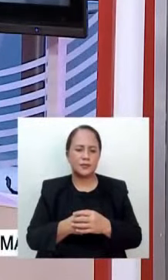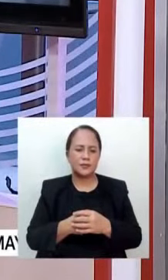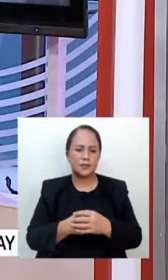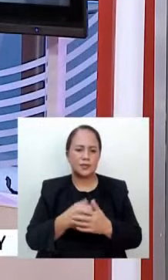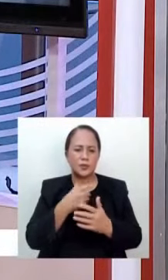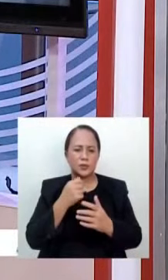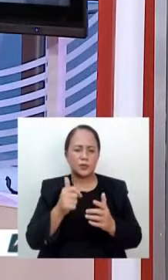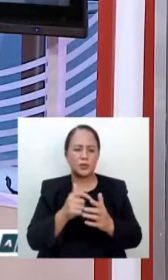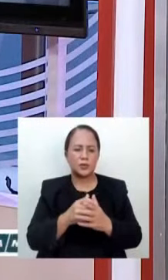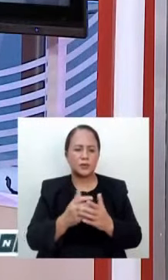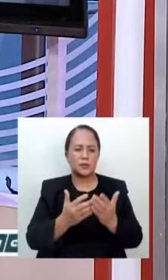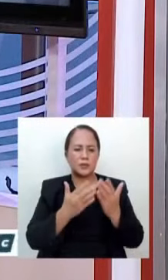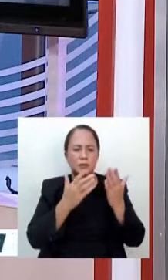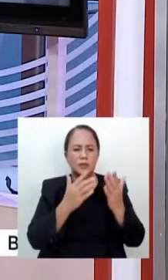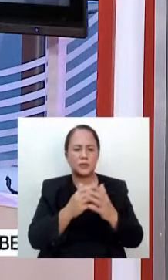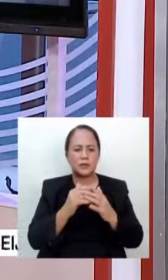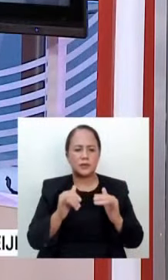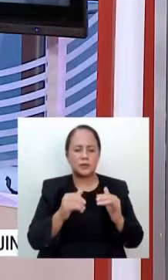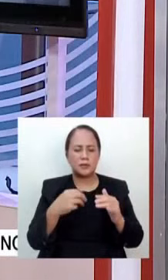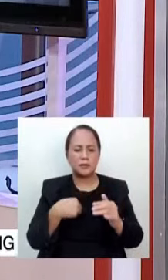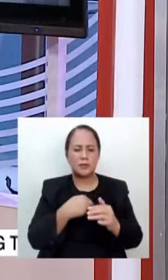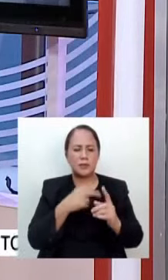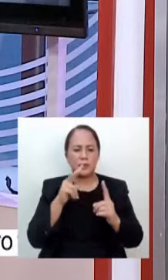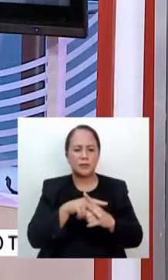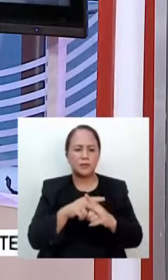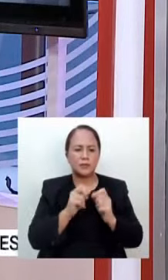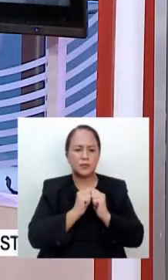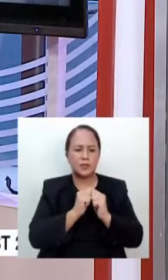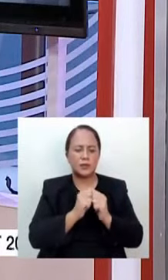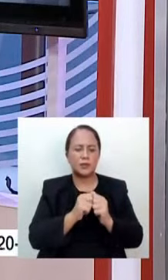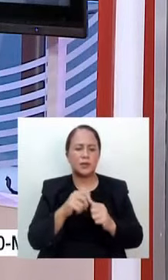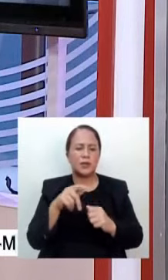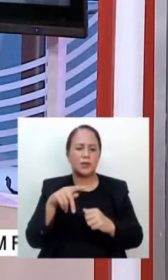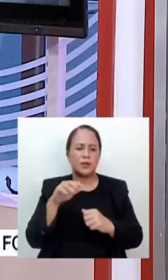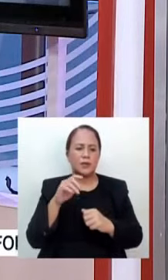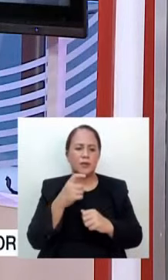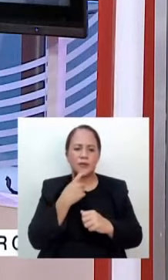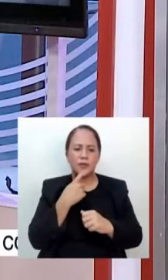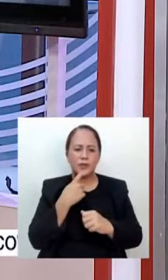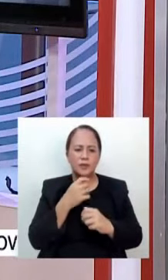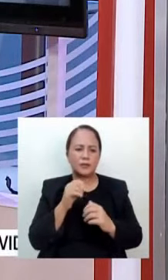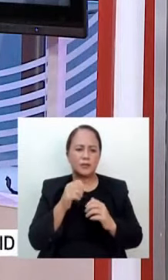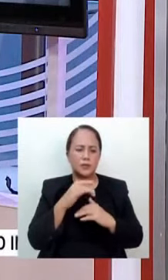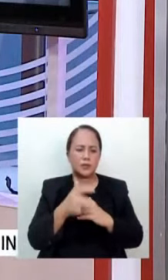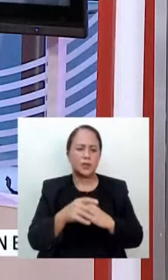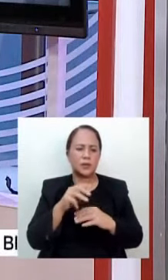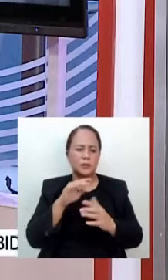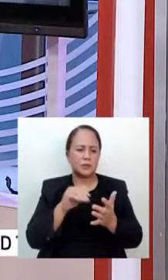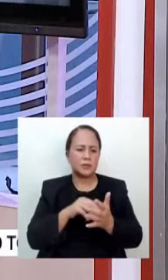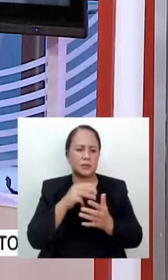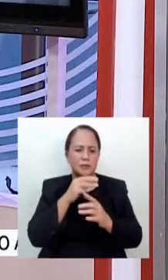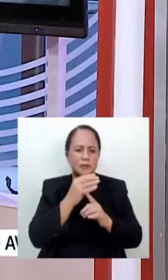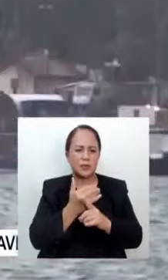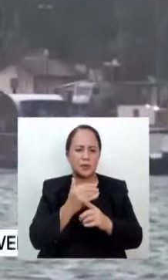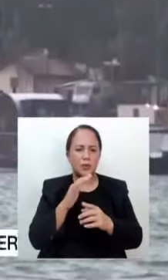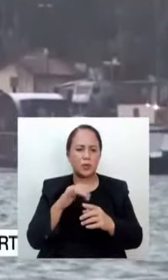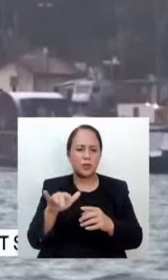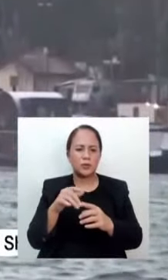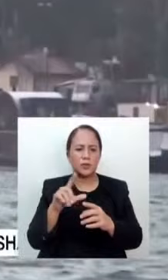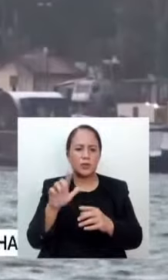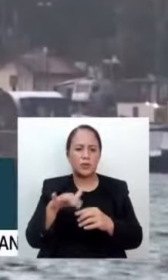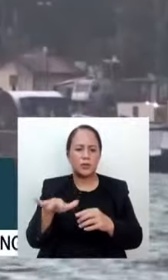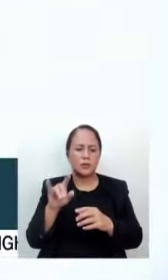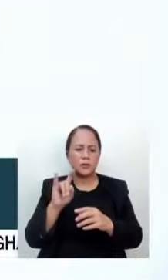Sweden looks to submit simultaneous membership applications to NATO together with Finland as early as mid-May. That's according to local